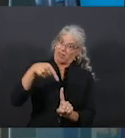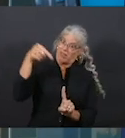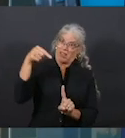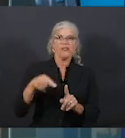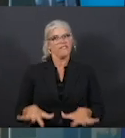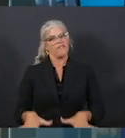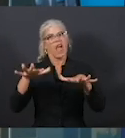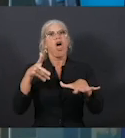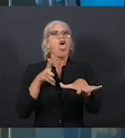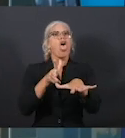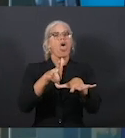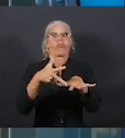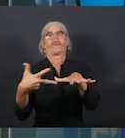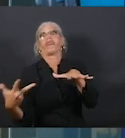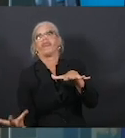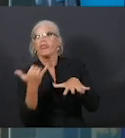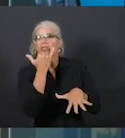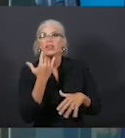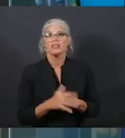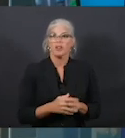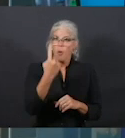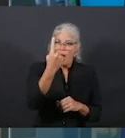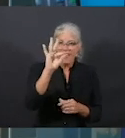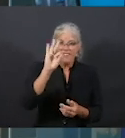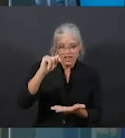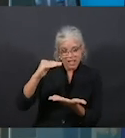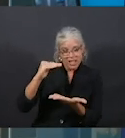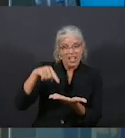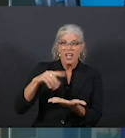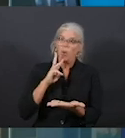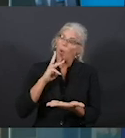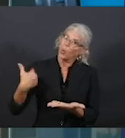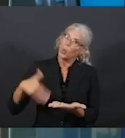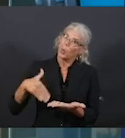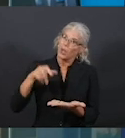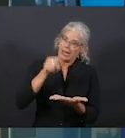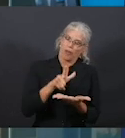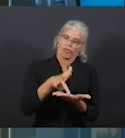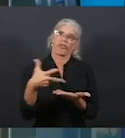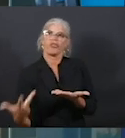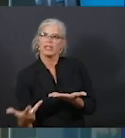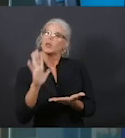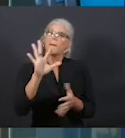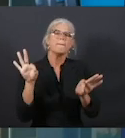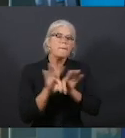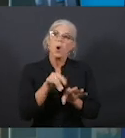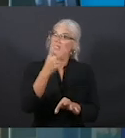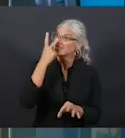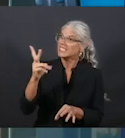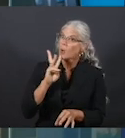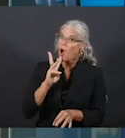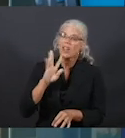flooded waters. It only takes 1 foot of moving water to move a vehicle, so please stay off the road if a flood watch or